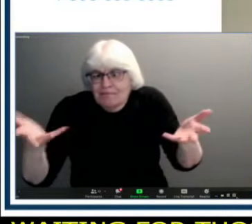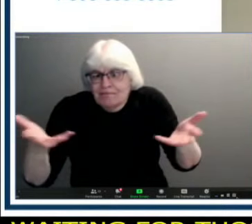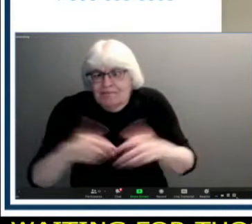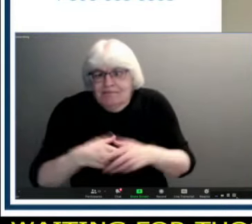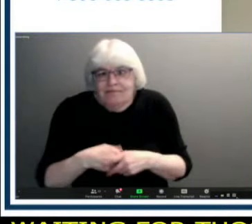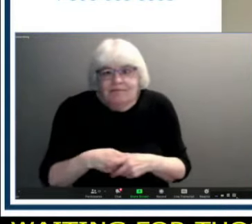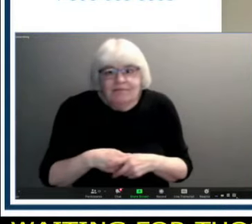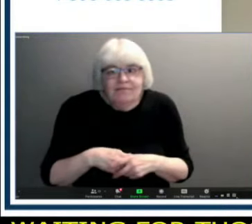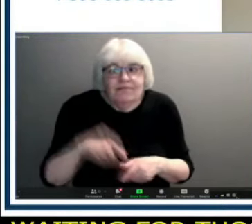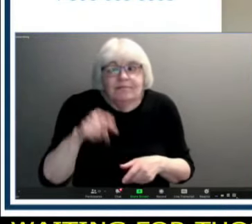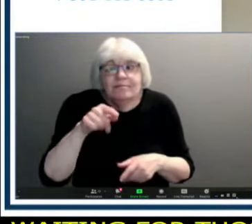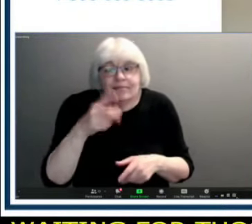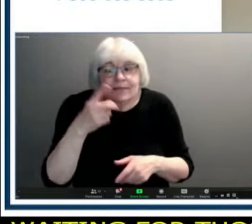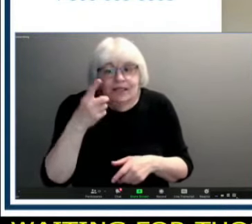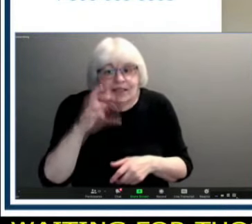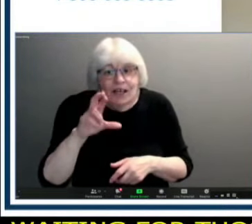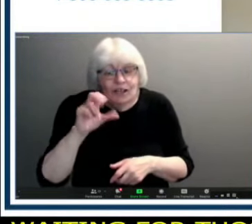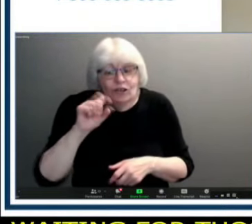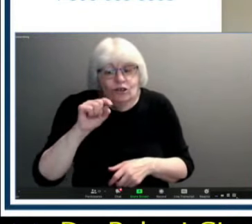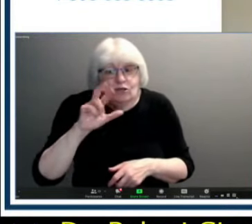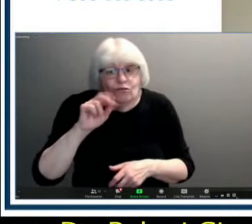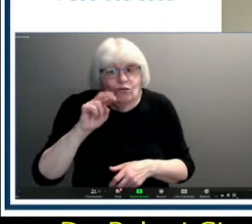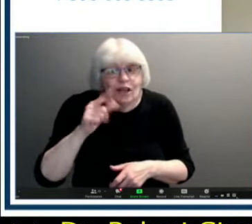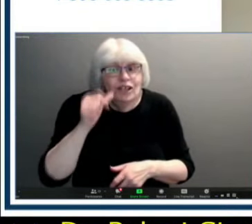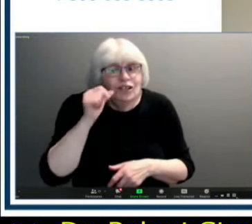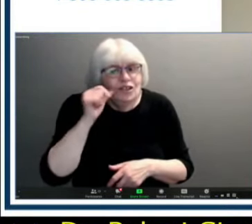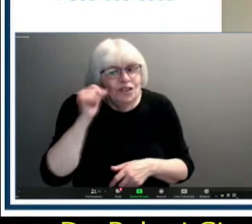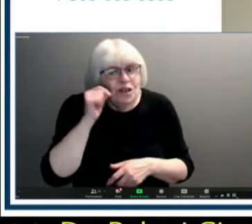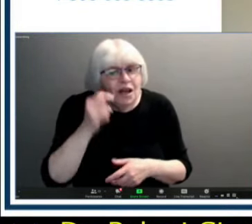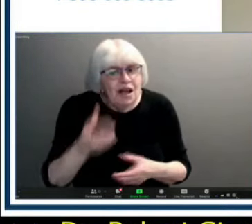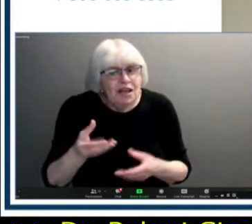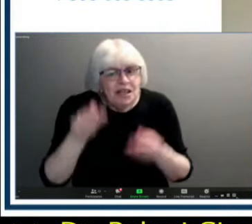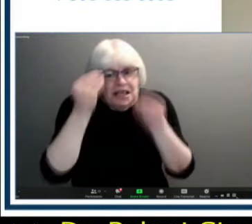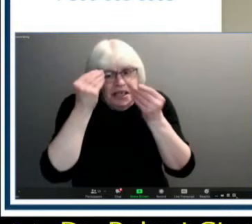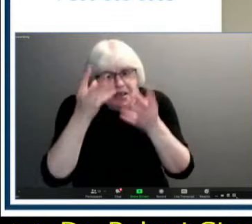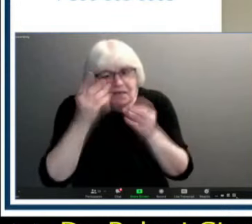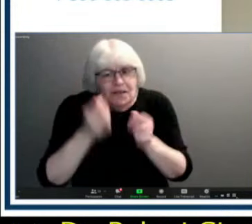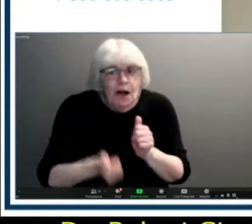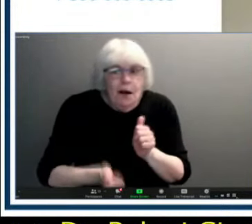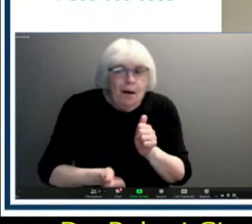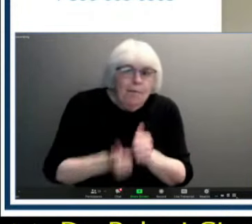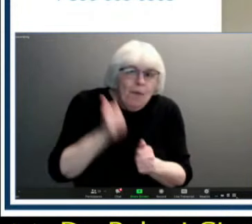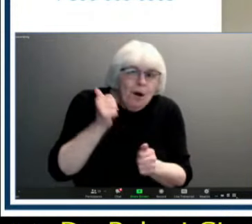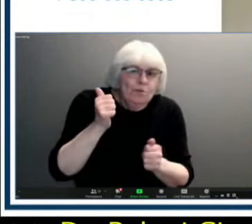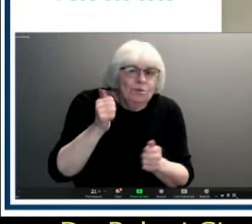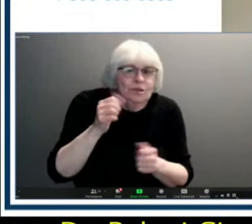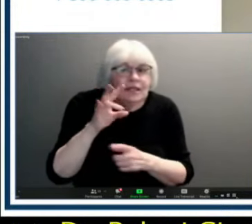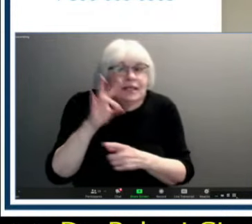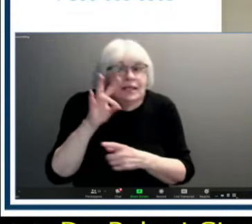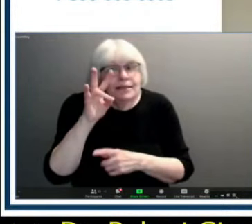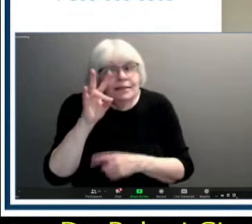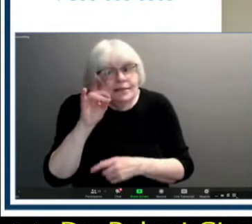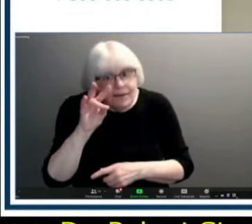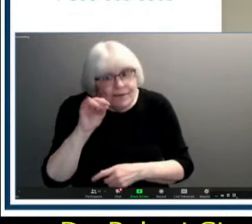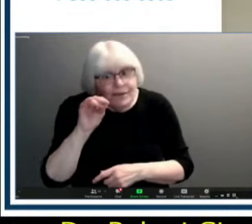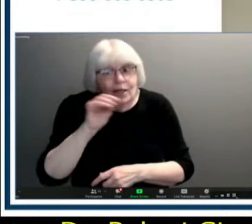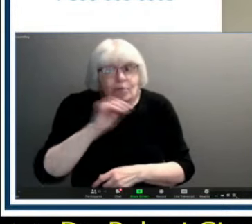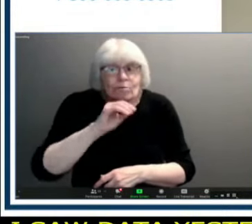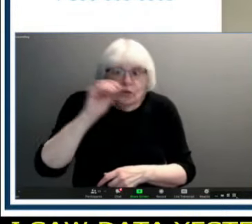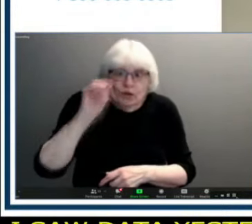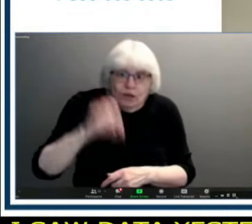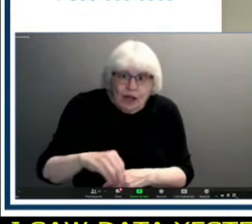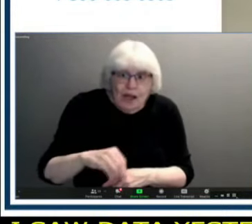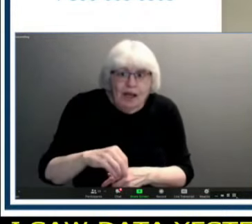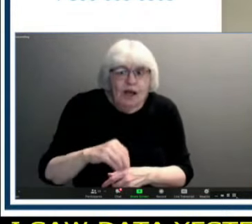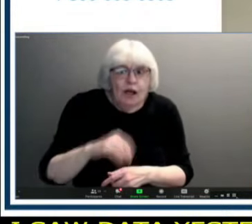vast majority, I think it was around 70% of people were getting the result within 24 to 48 hours. There was